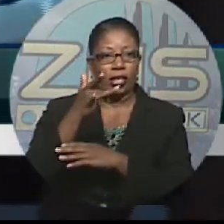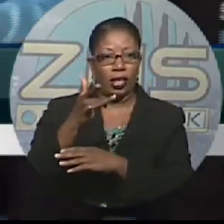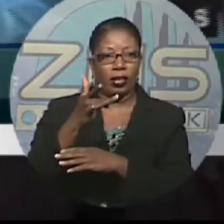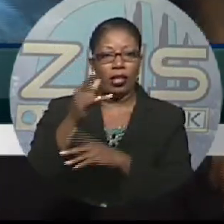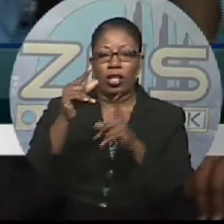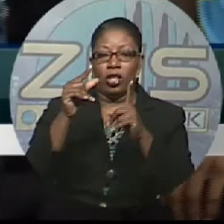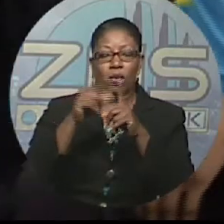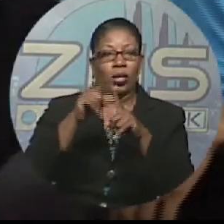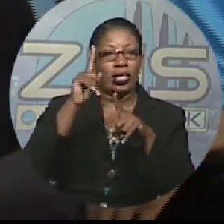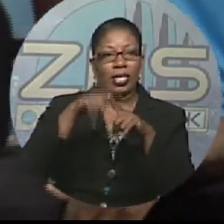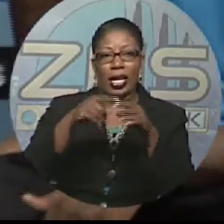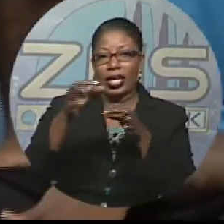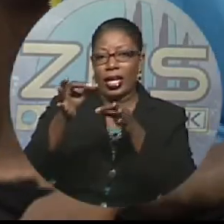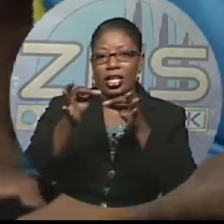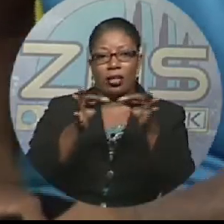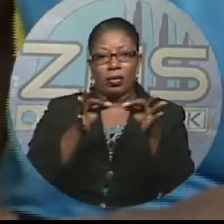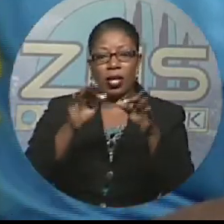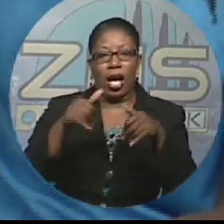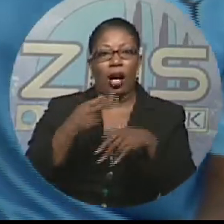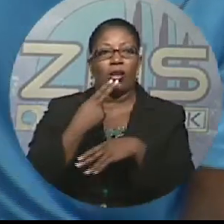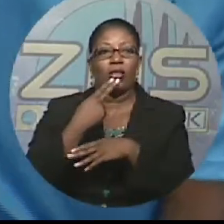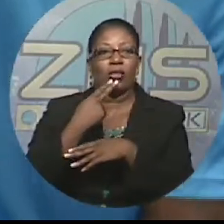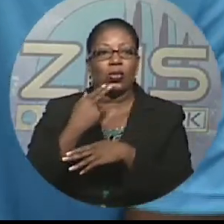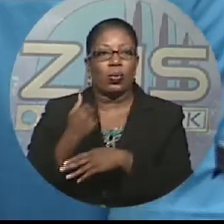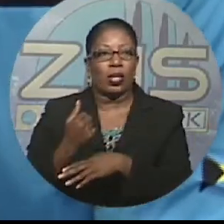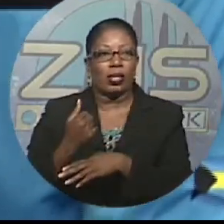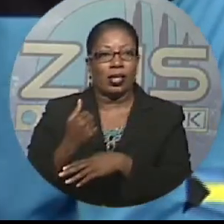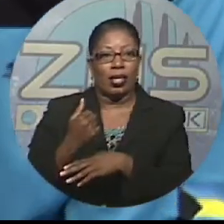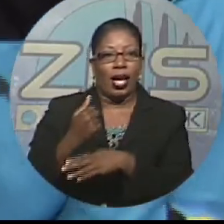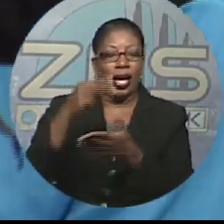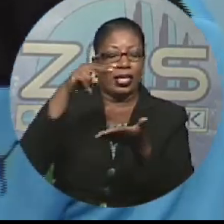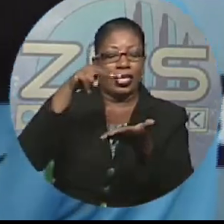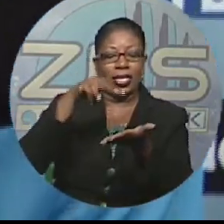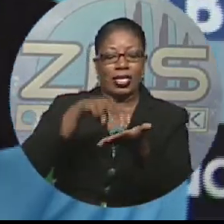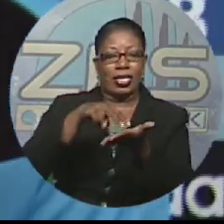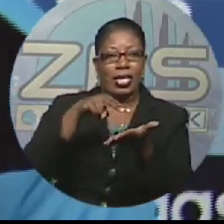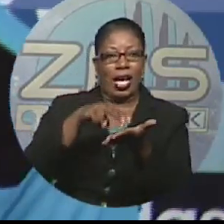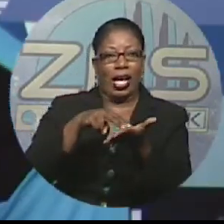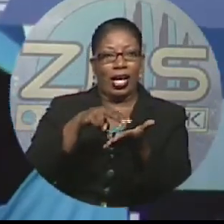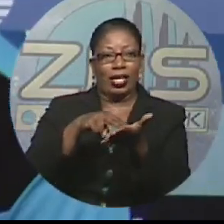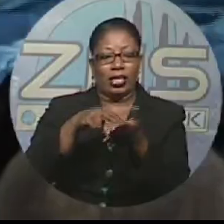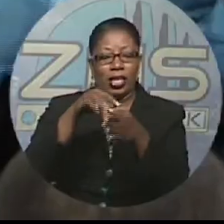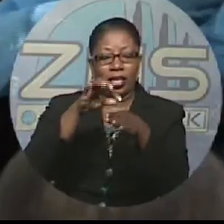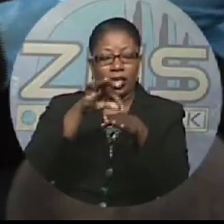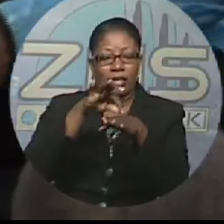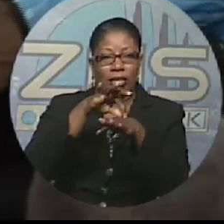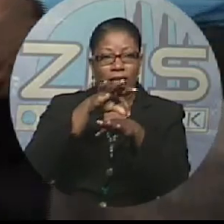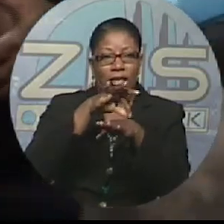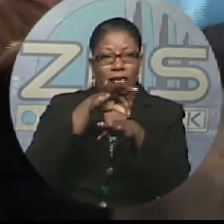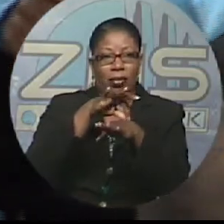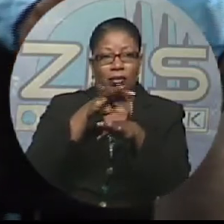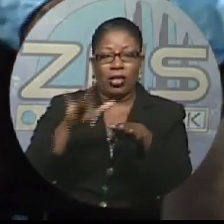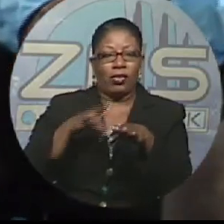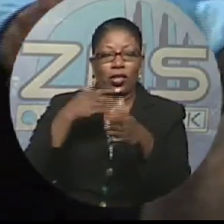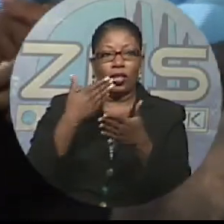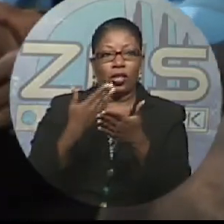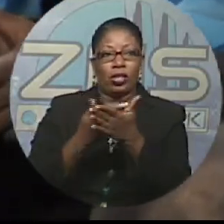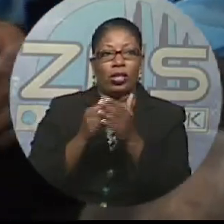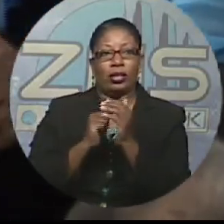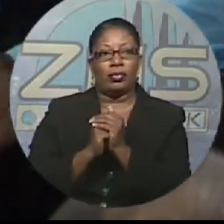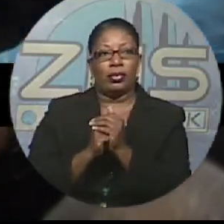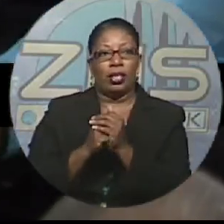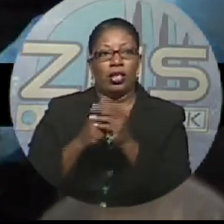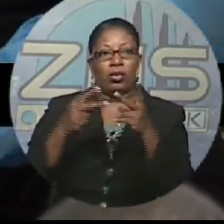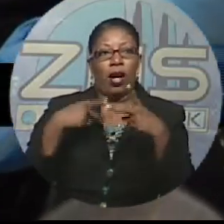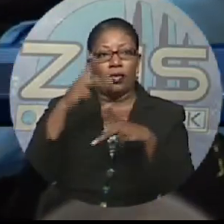words can't even explain how sweet it is, and to make the hair on your head stand up and give you goosebumps all over the body. I mean, to have the fans behind our backs